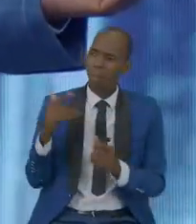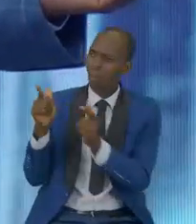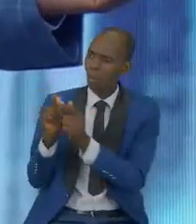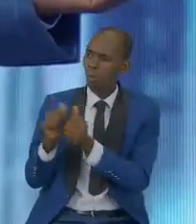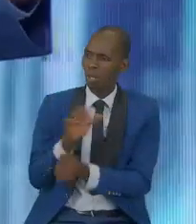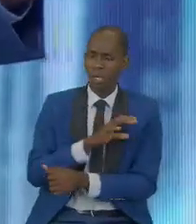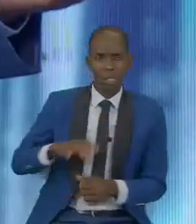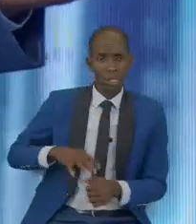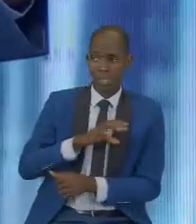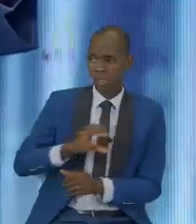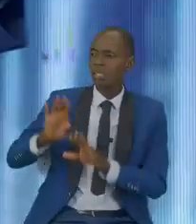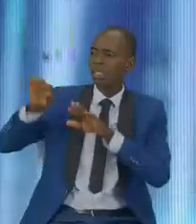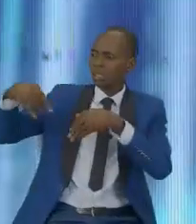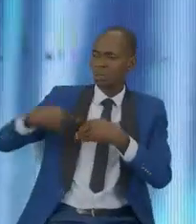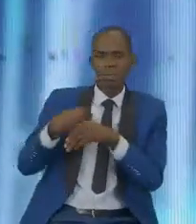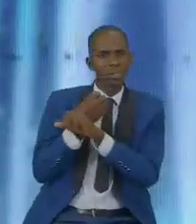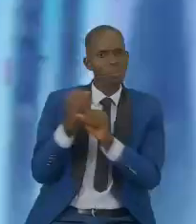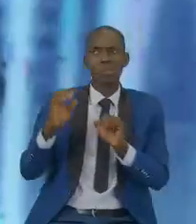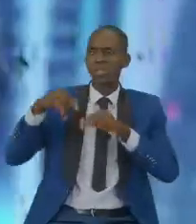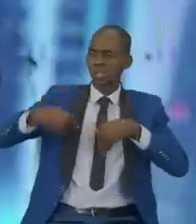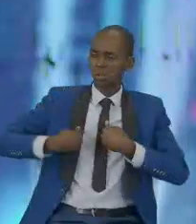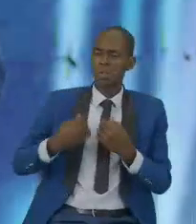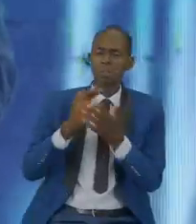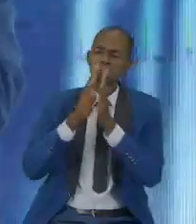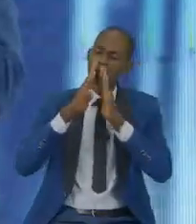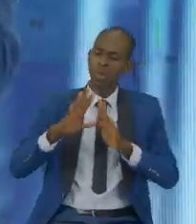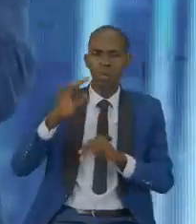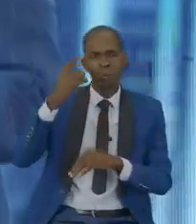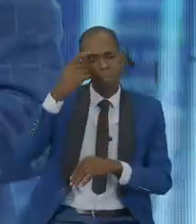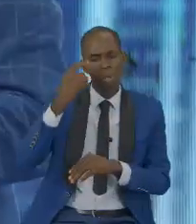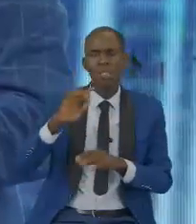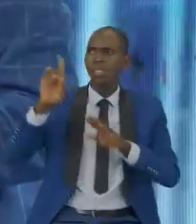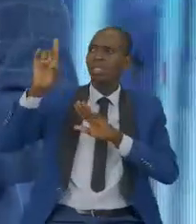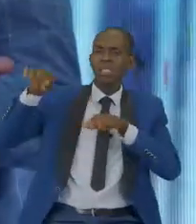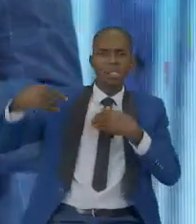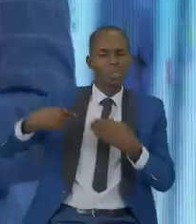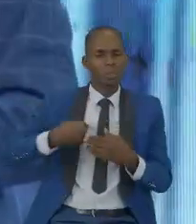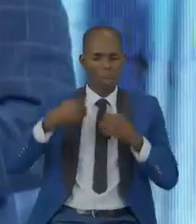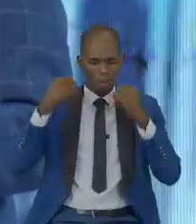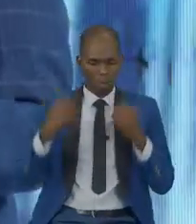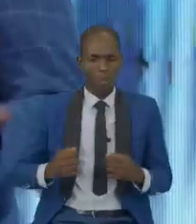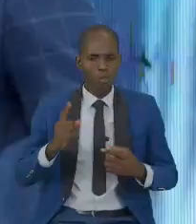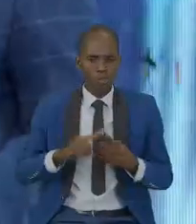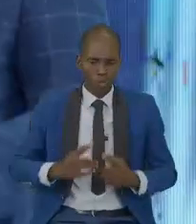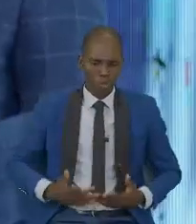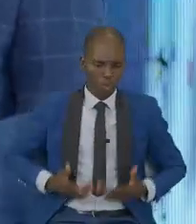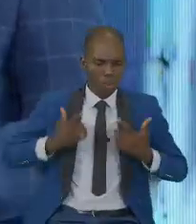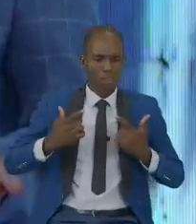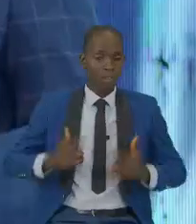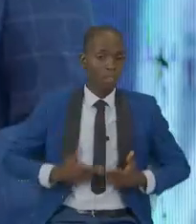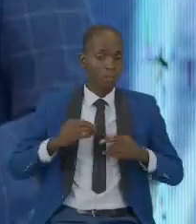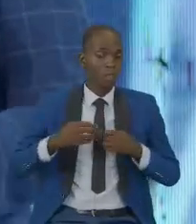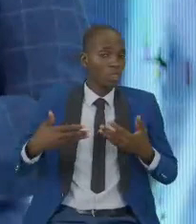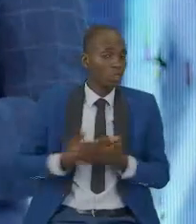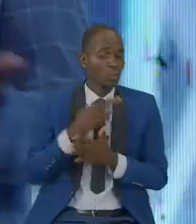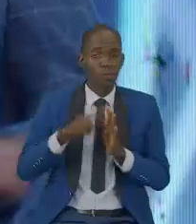salvation. He's giving me peace of mind. He's giving me the power to go and live in newness of life. And the thing